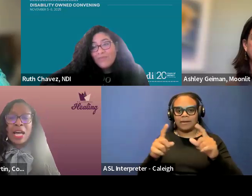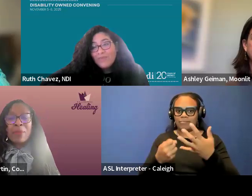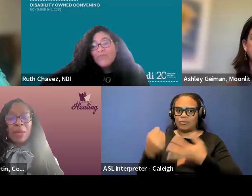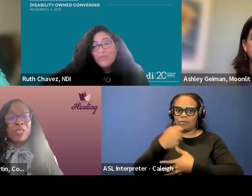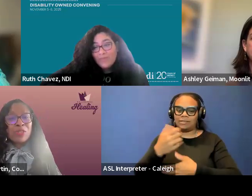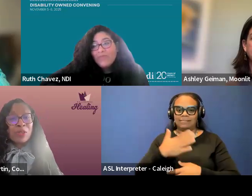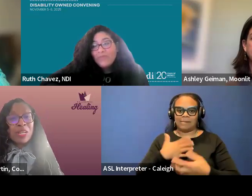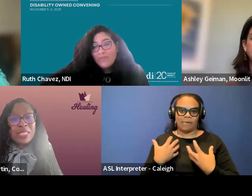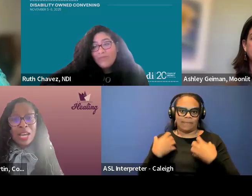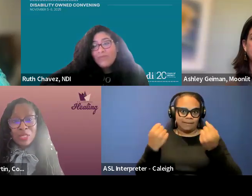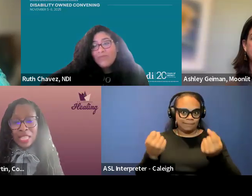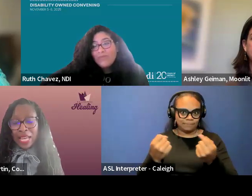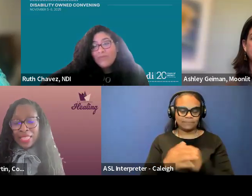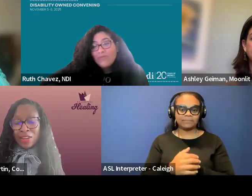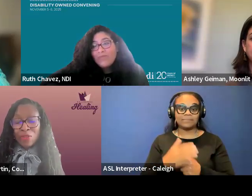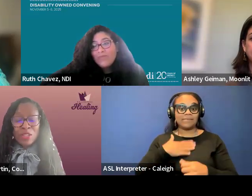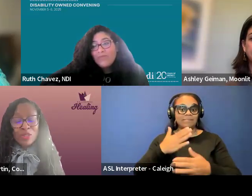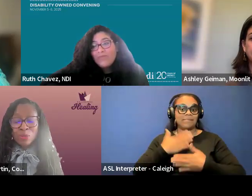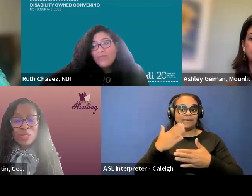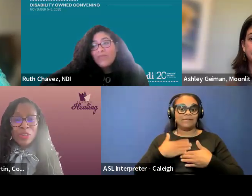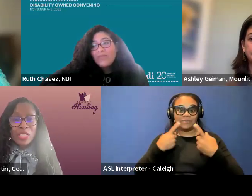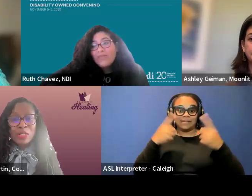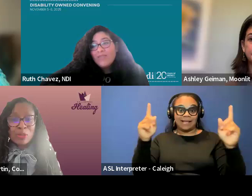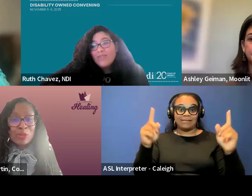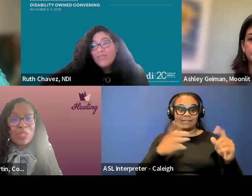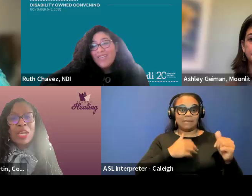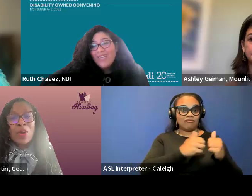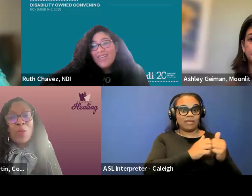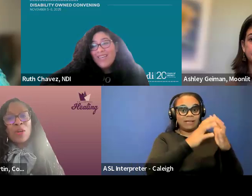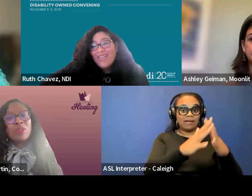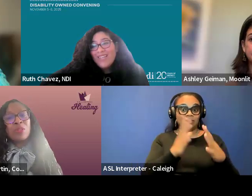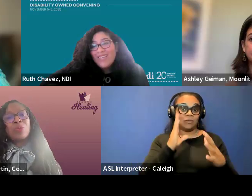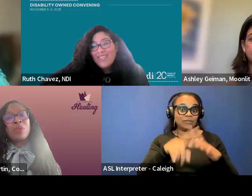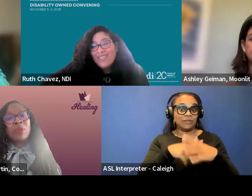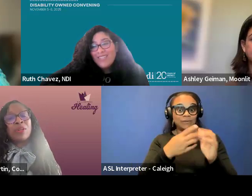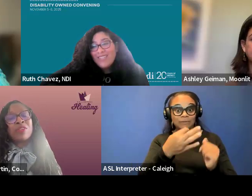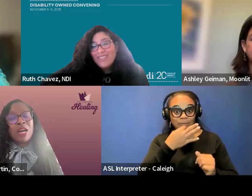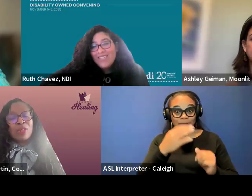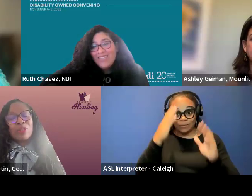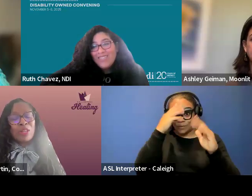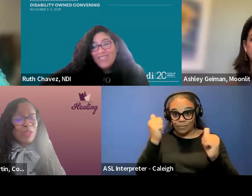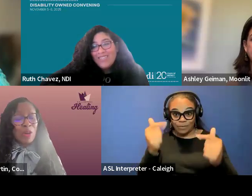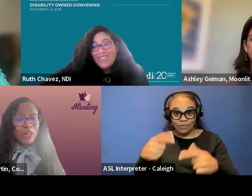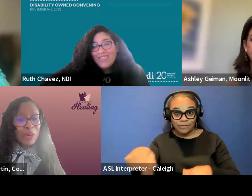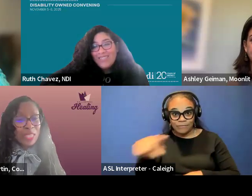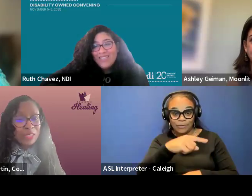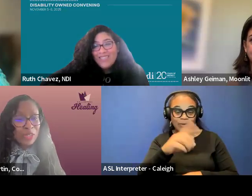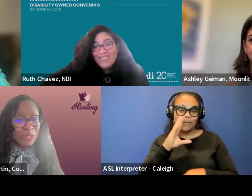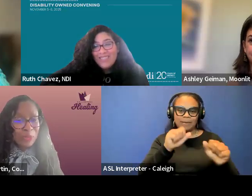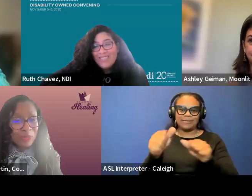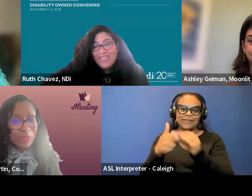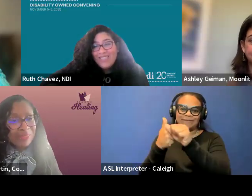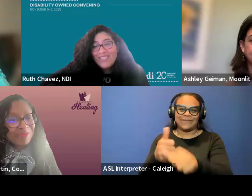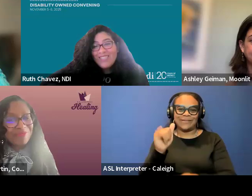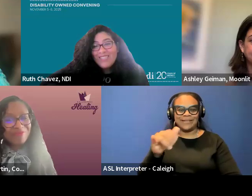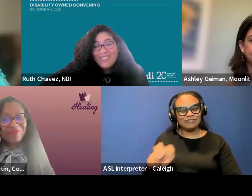and I'm happy to announce that that relaunch will be starting soon. So I hope all of you will be able to follow along on that